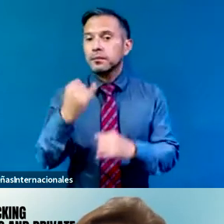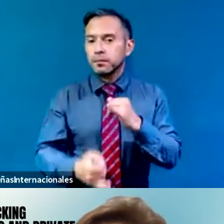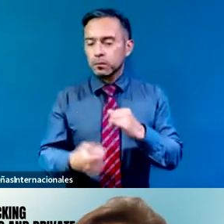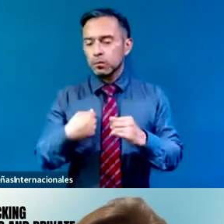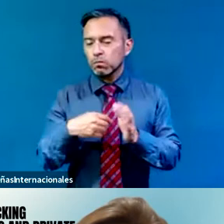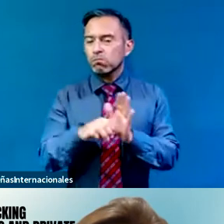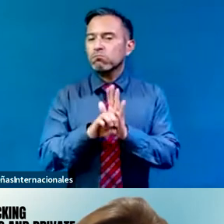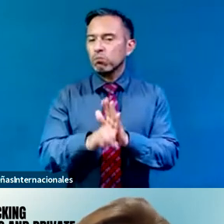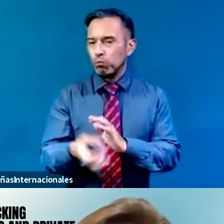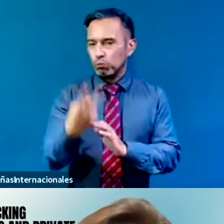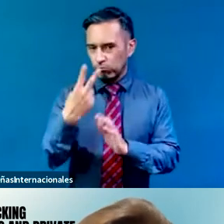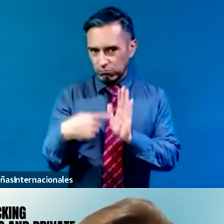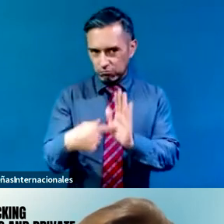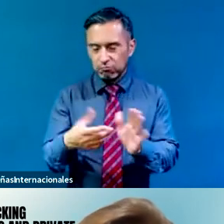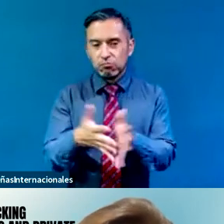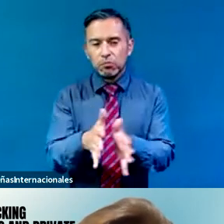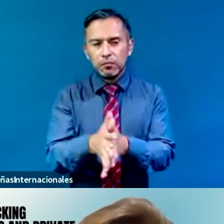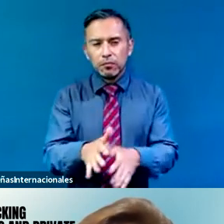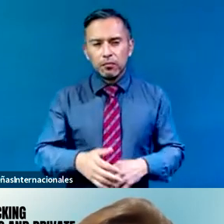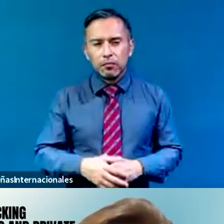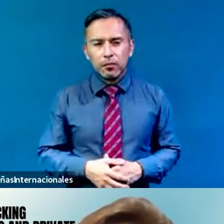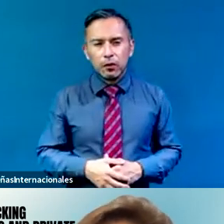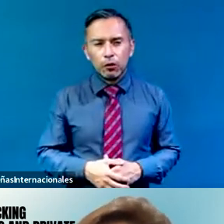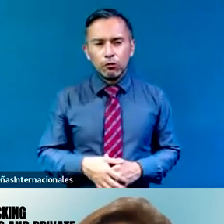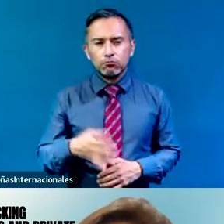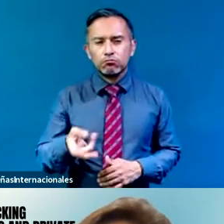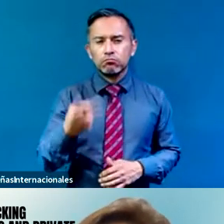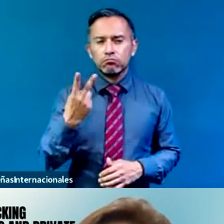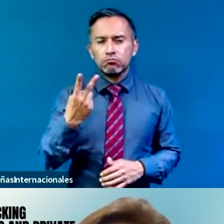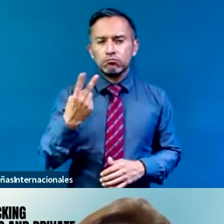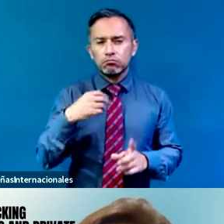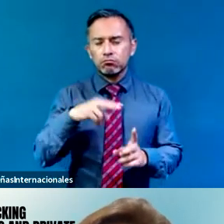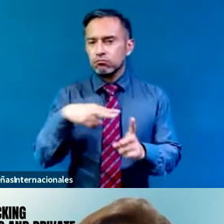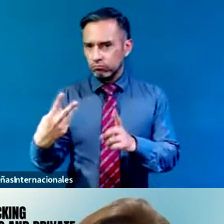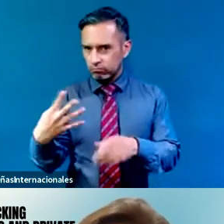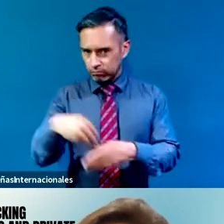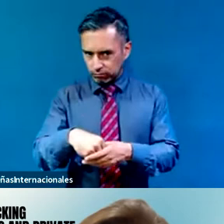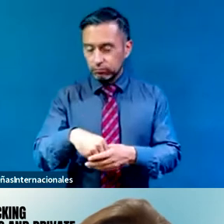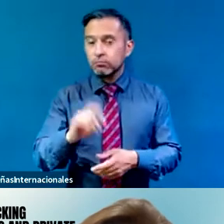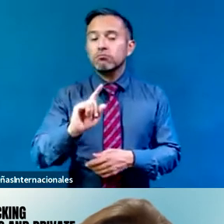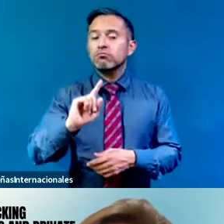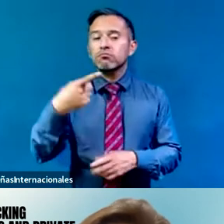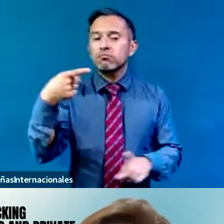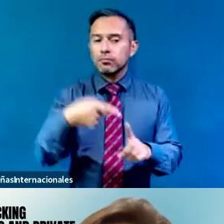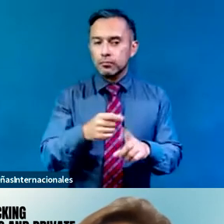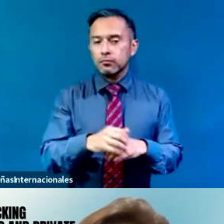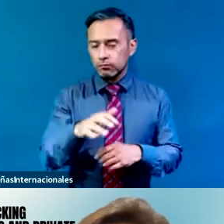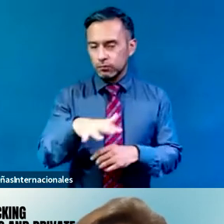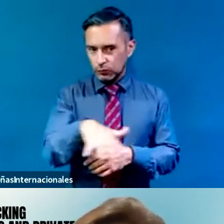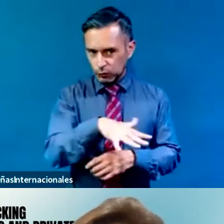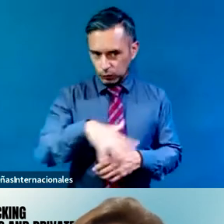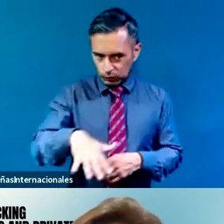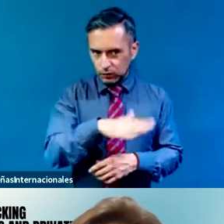market systems approaches. The first one is called the Inclusive and Equitable Local Development, and the second one, Making